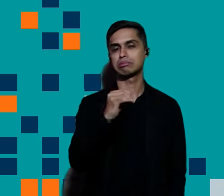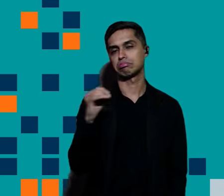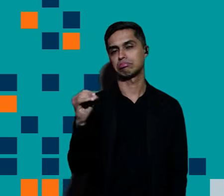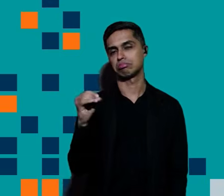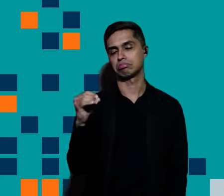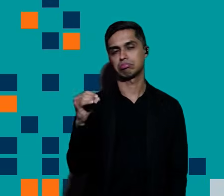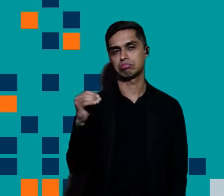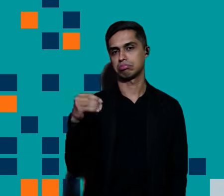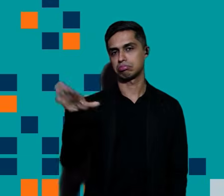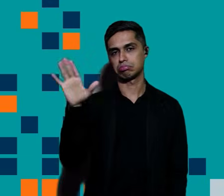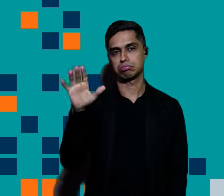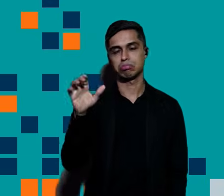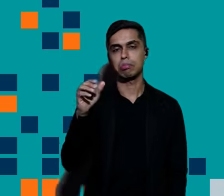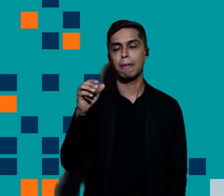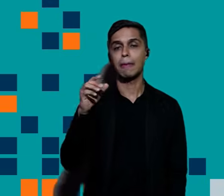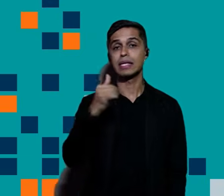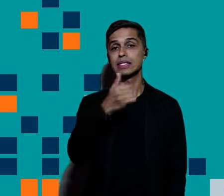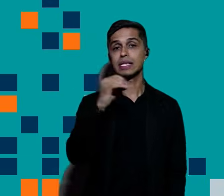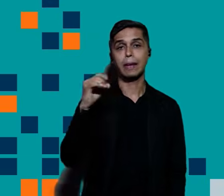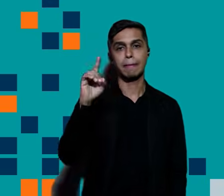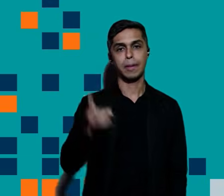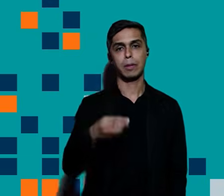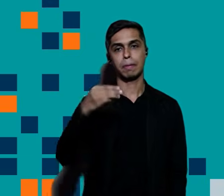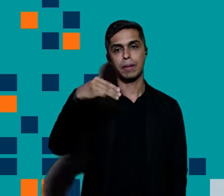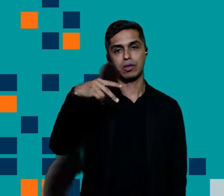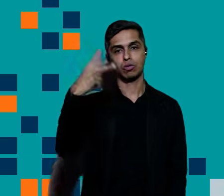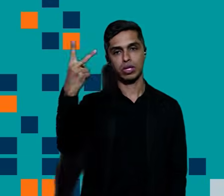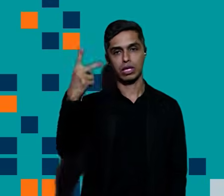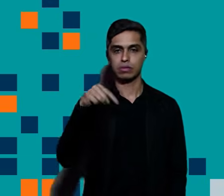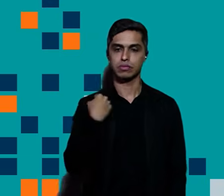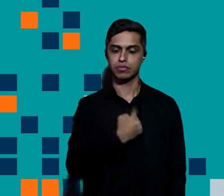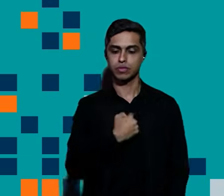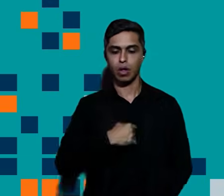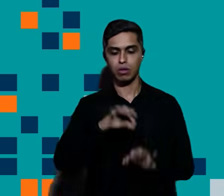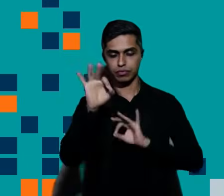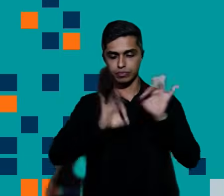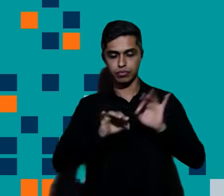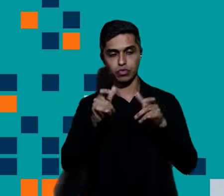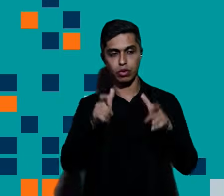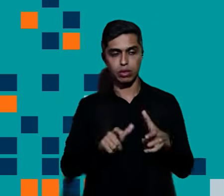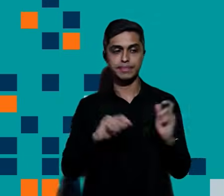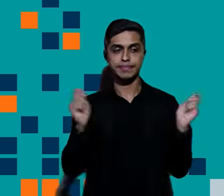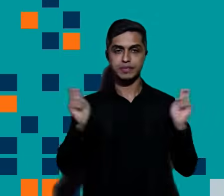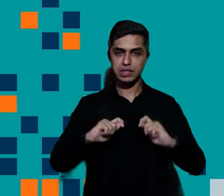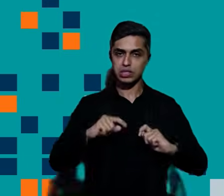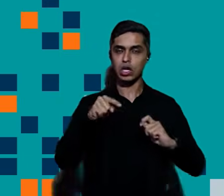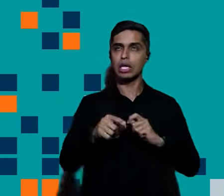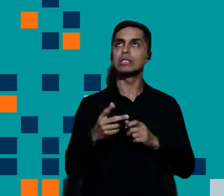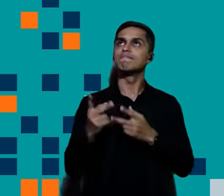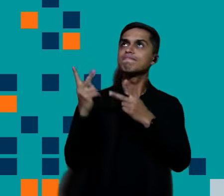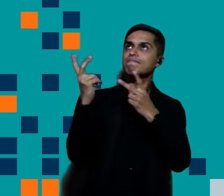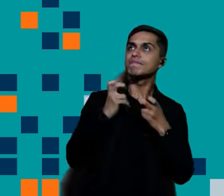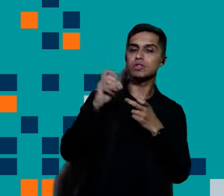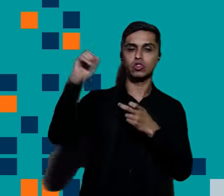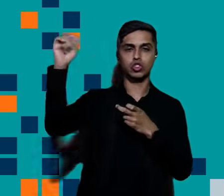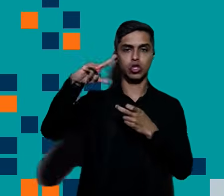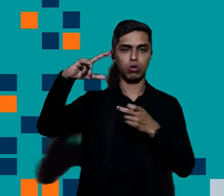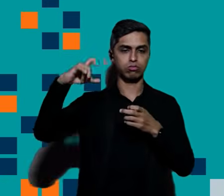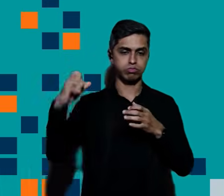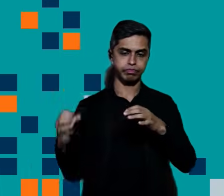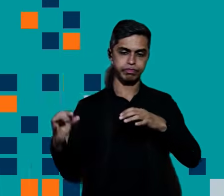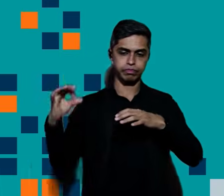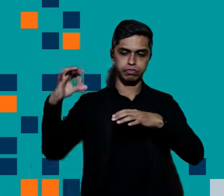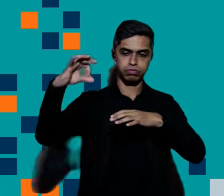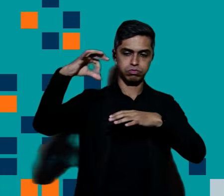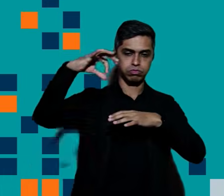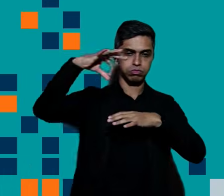curved and it's designed to capture and follow the sun as it moves throughout the day. You can see that you can't see the